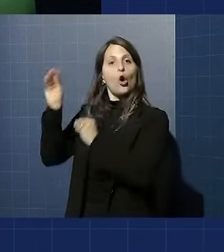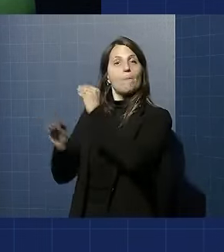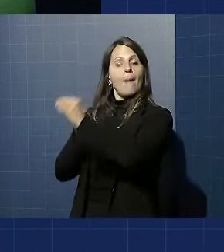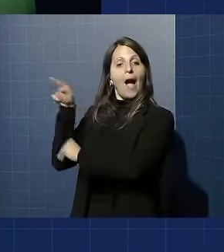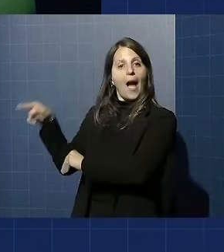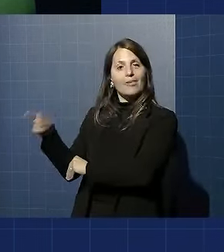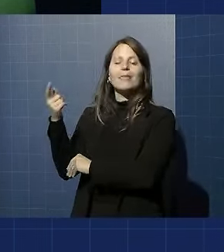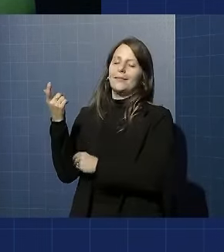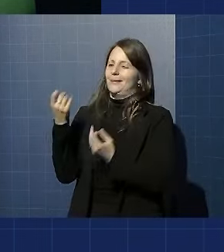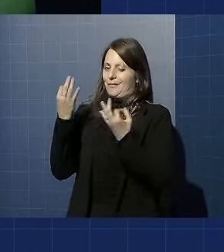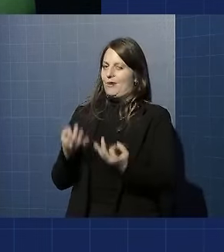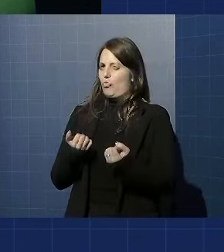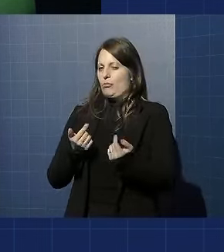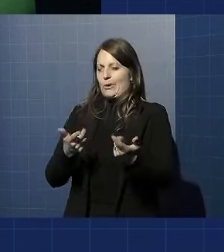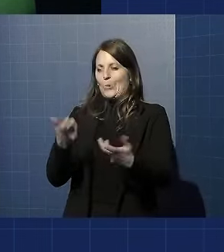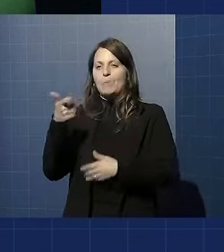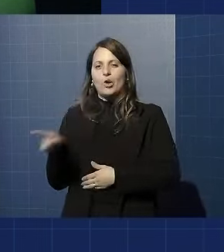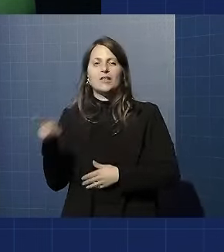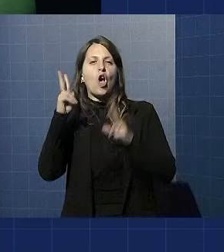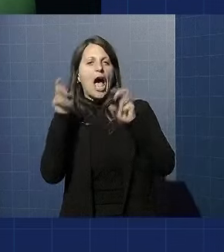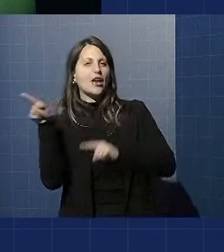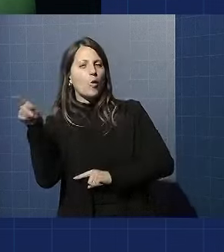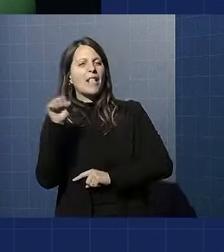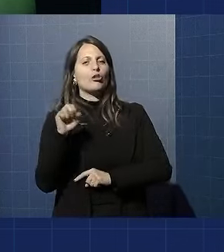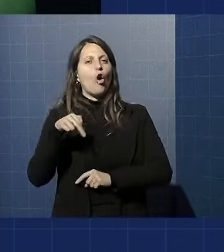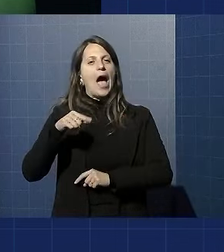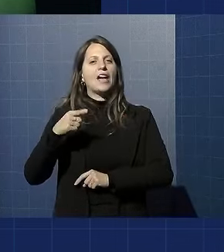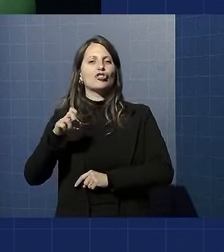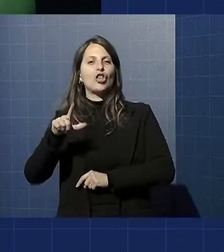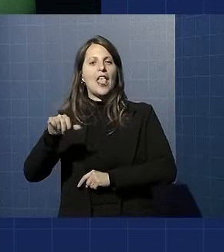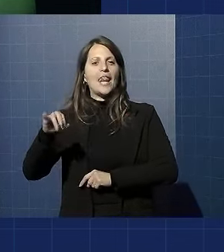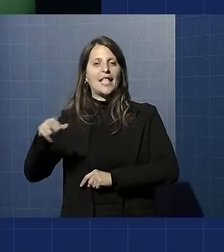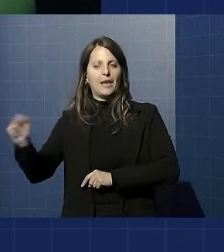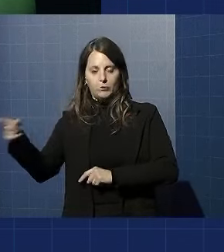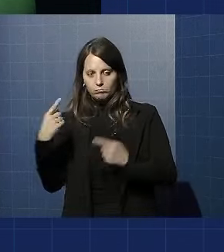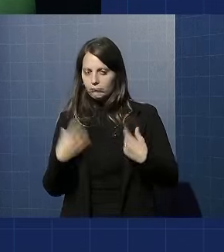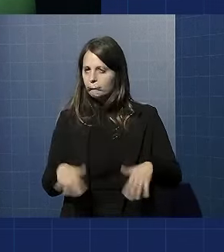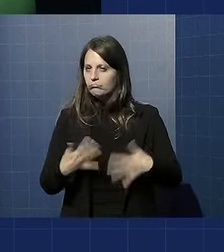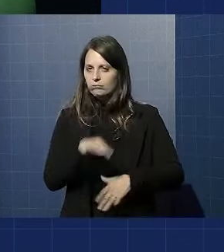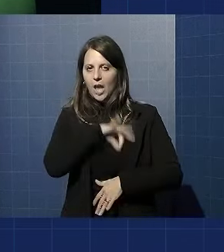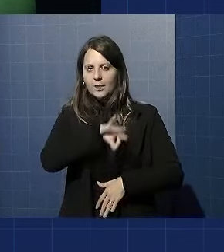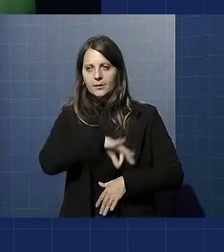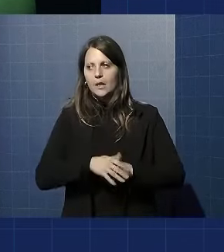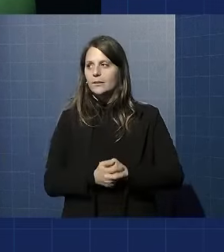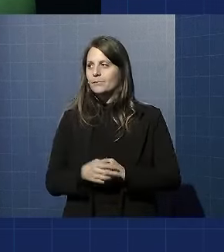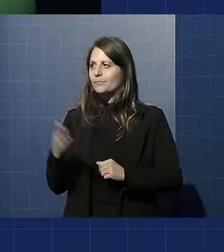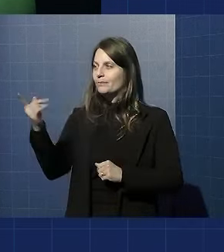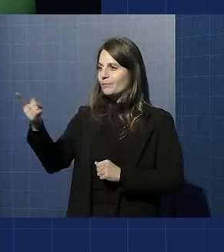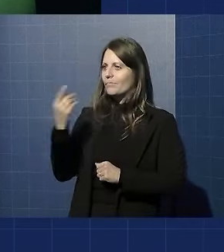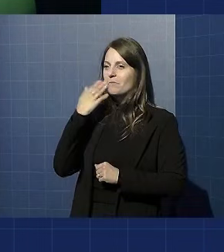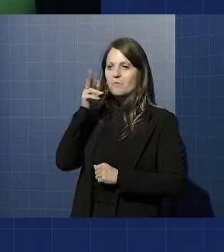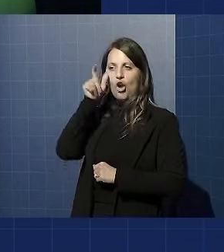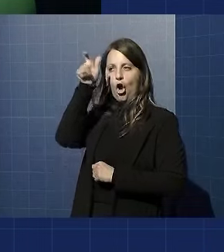ha presentato Angelique von Ombergen oggi è molto interessante, quindi prego. Salve, innanzitutto grazie